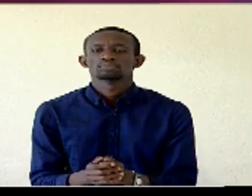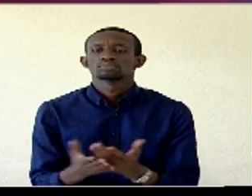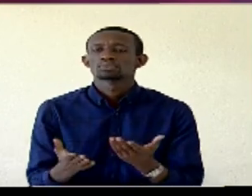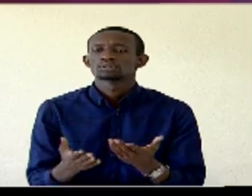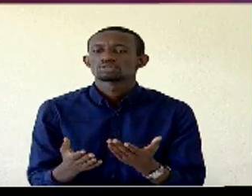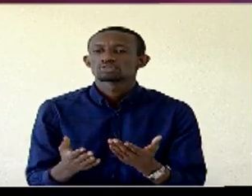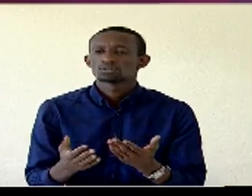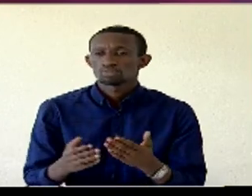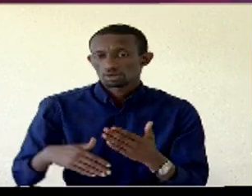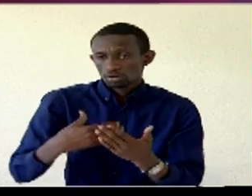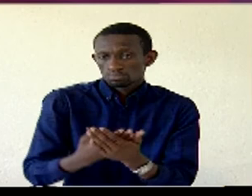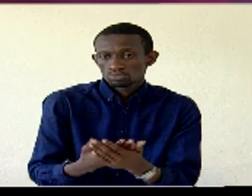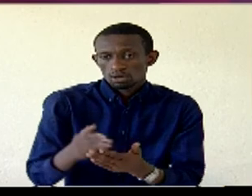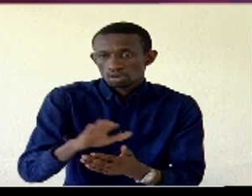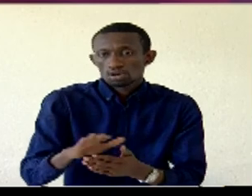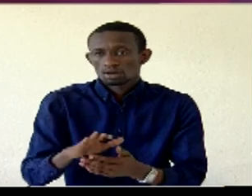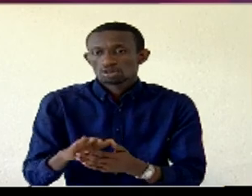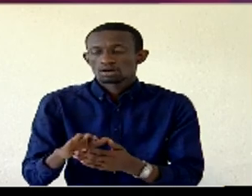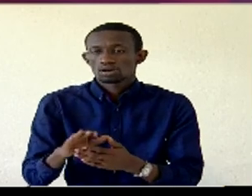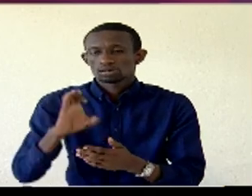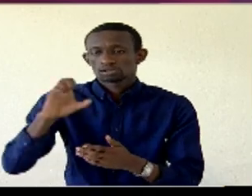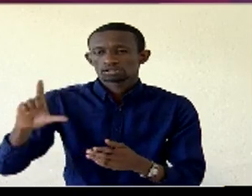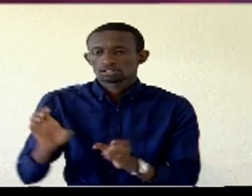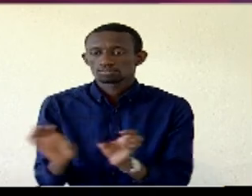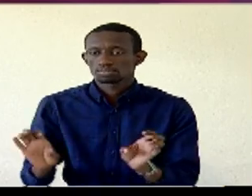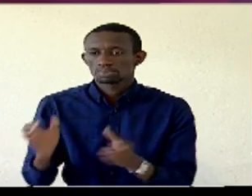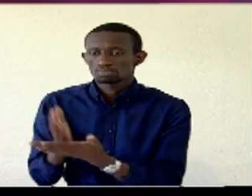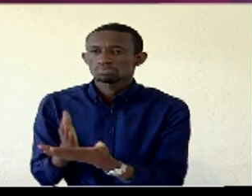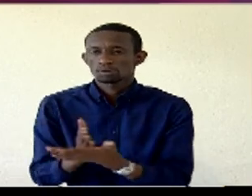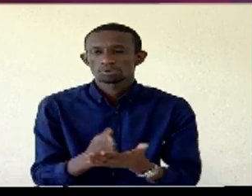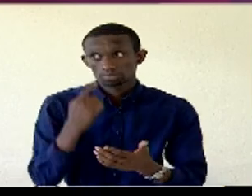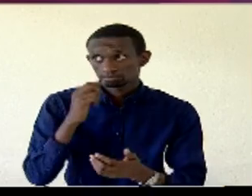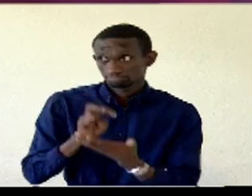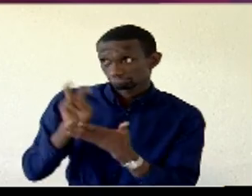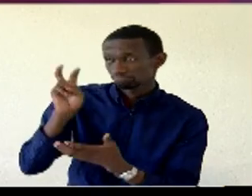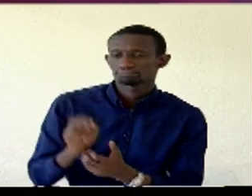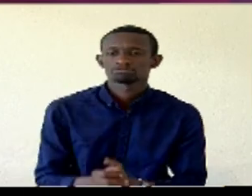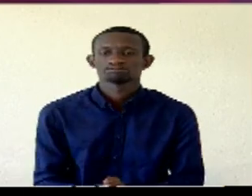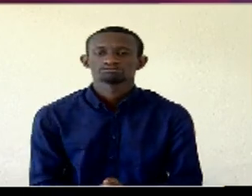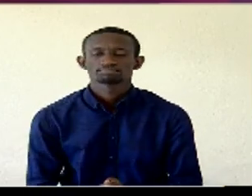where we have plant cells dividing. So let's check how it rolls.